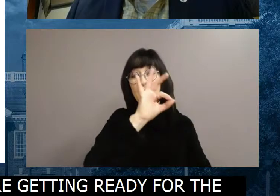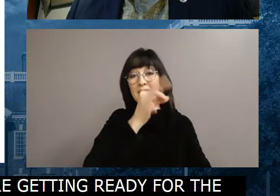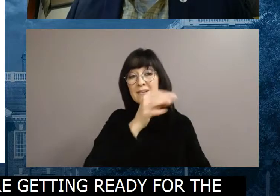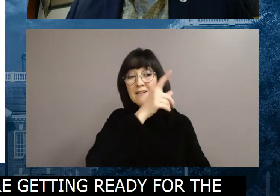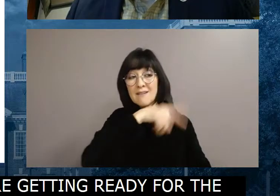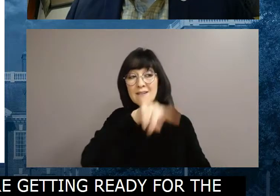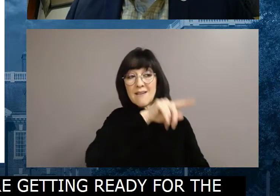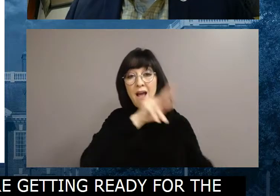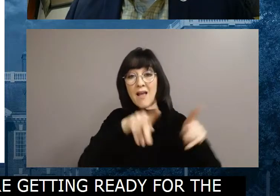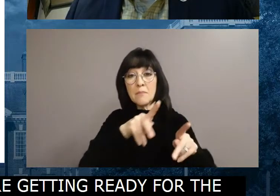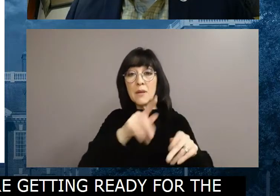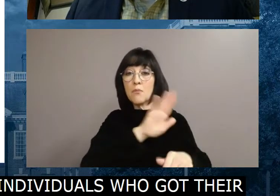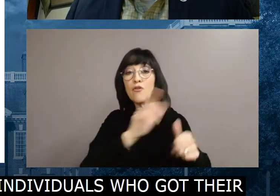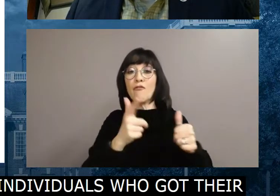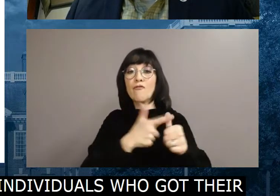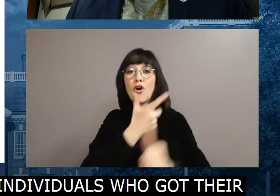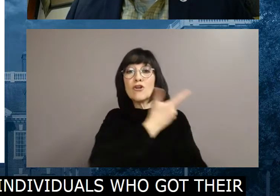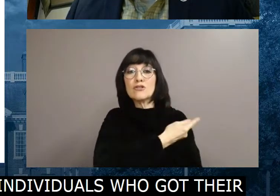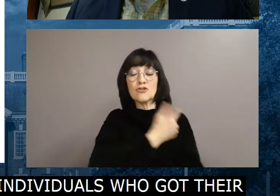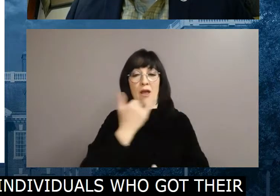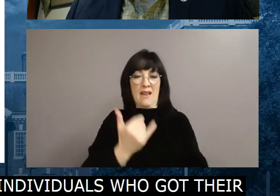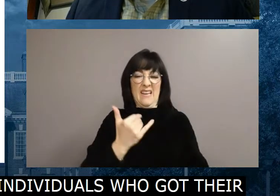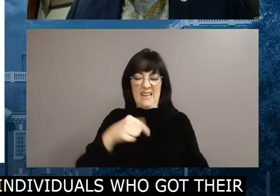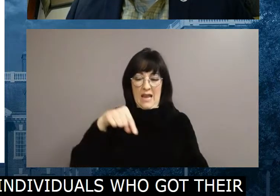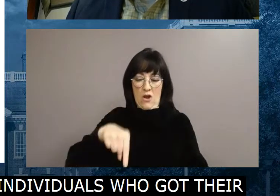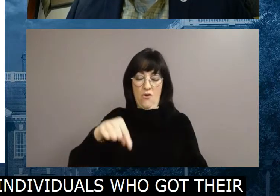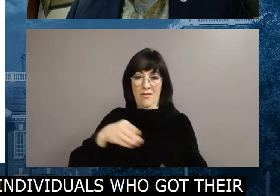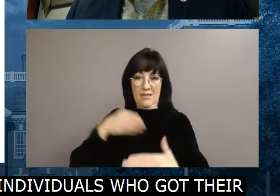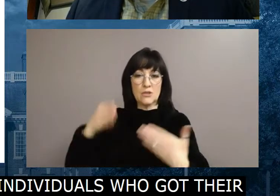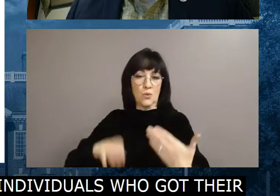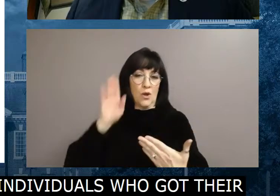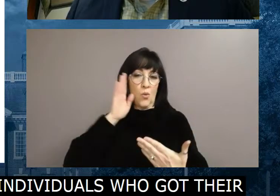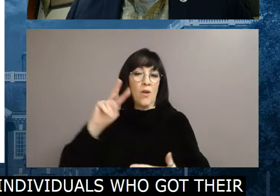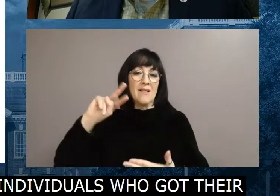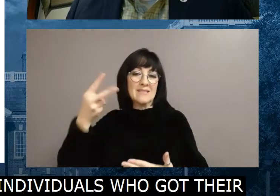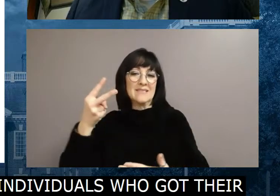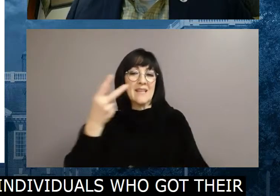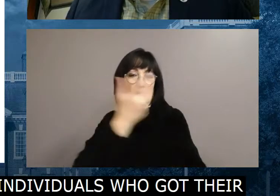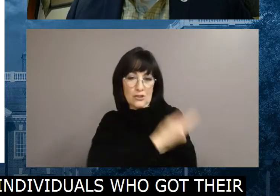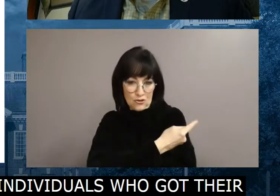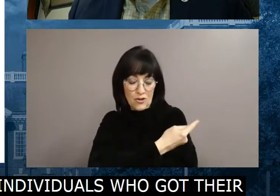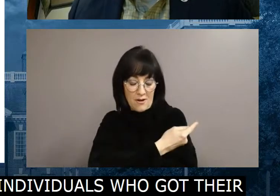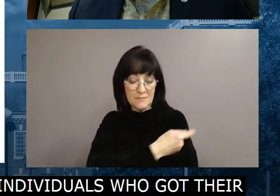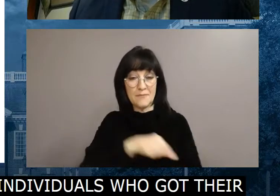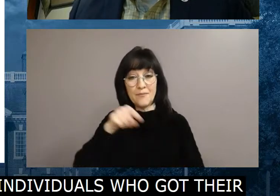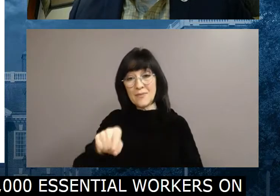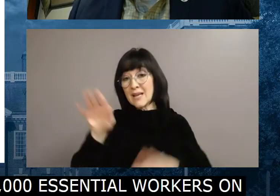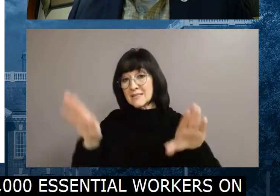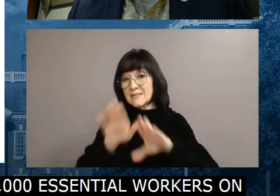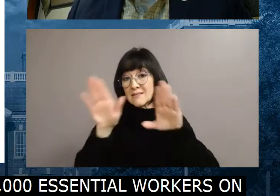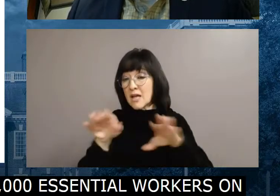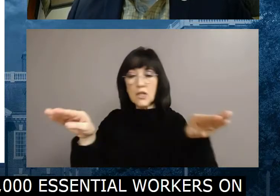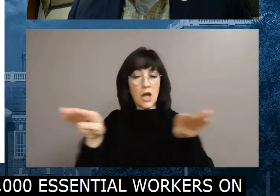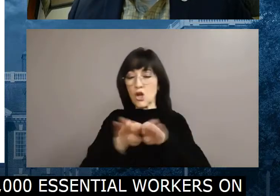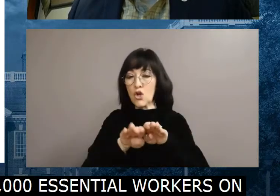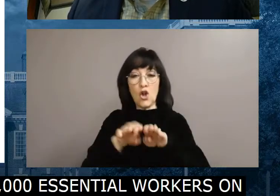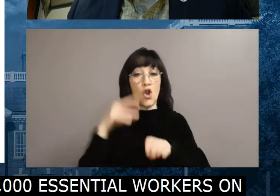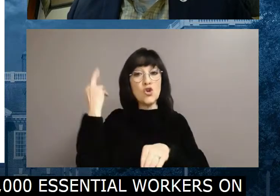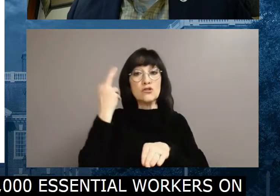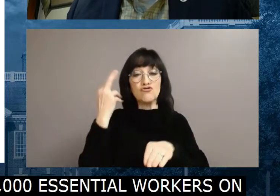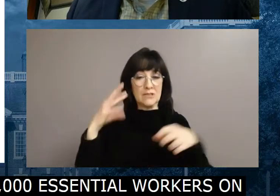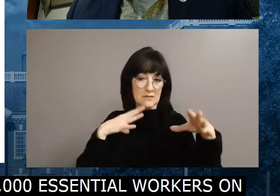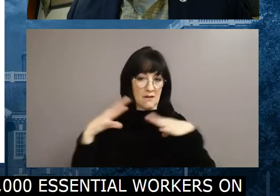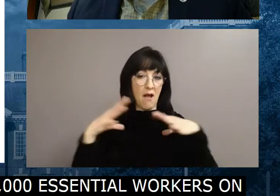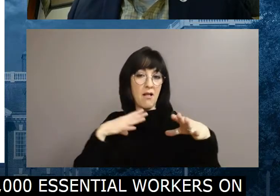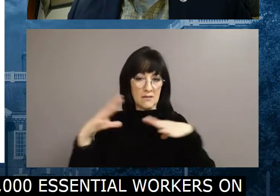on Friday. And then between Saturday, and there's nothing Sunday because of the holiday, but then Tuesday, so the 2nd,